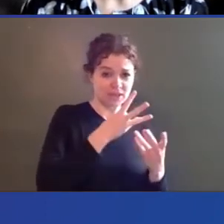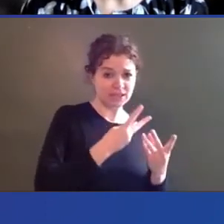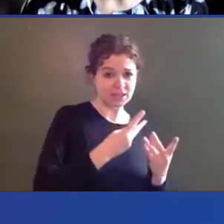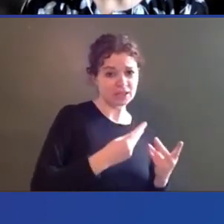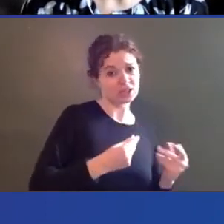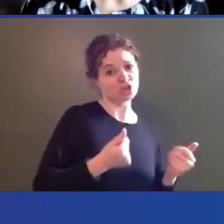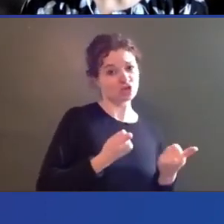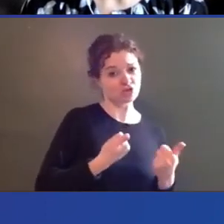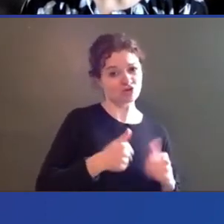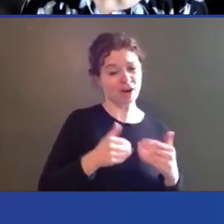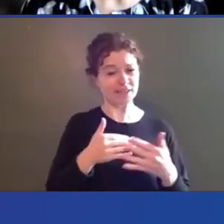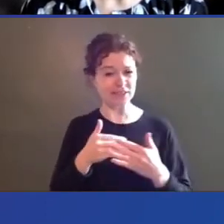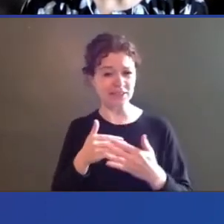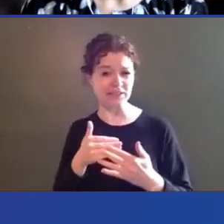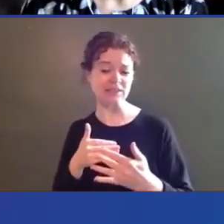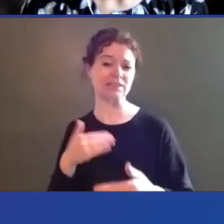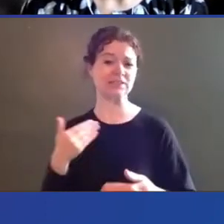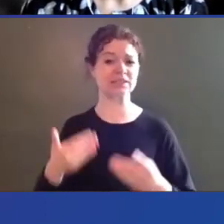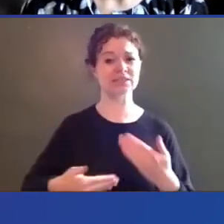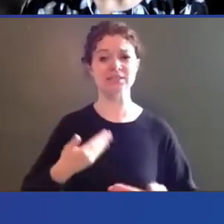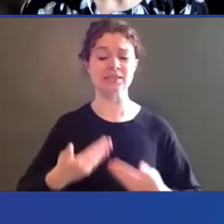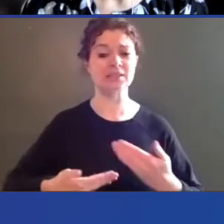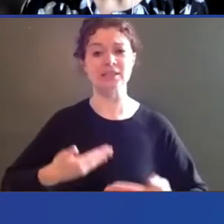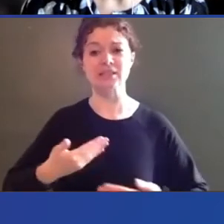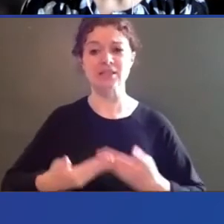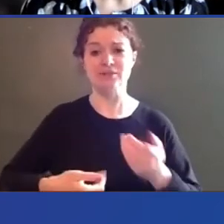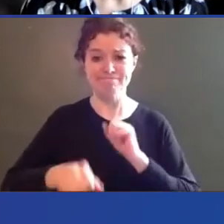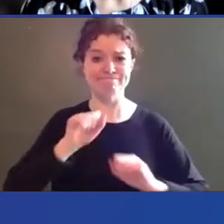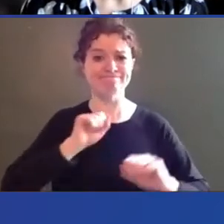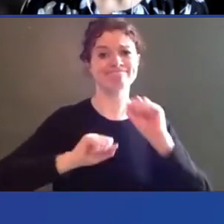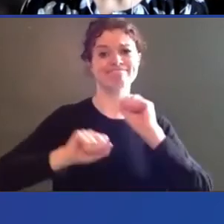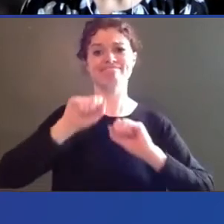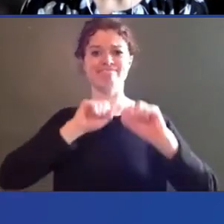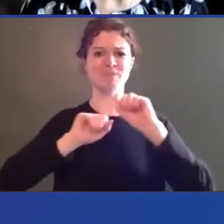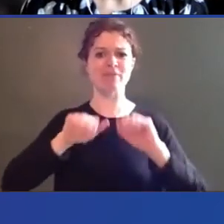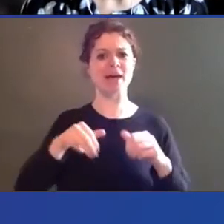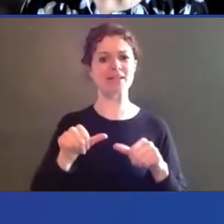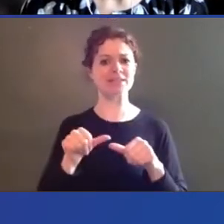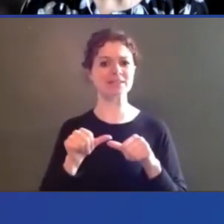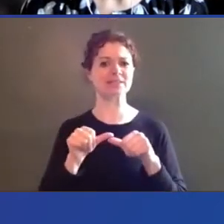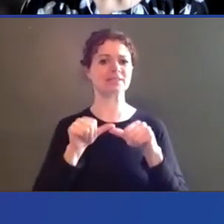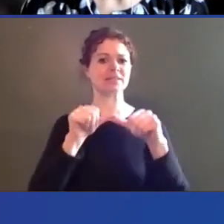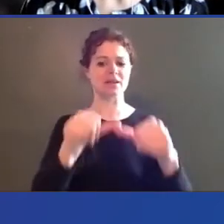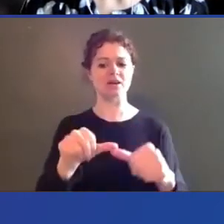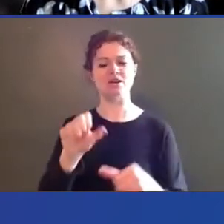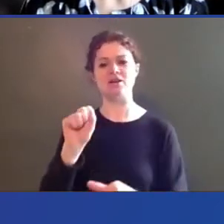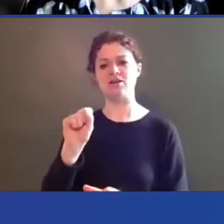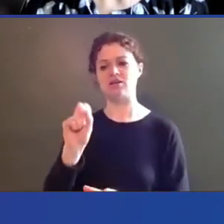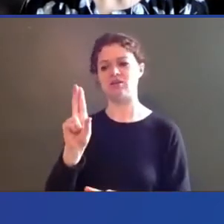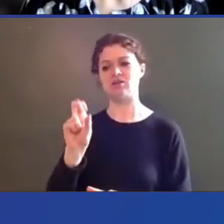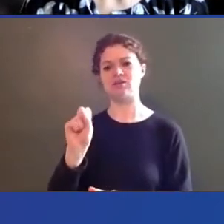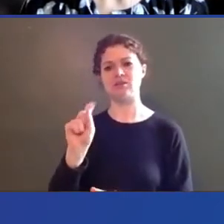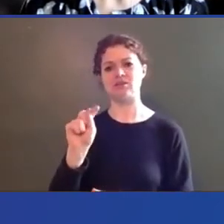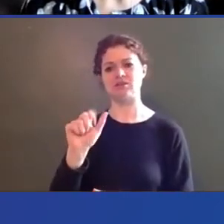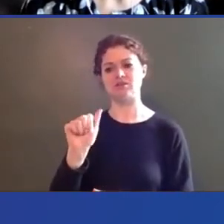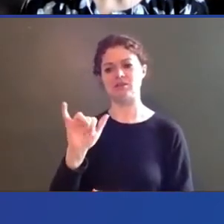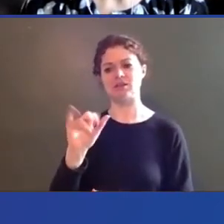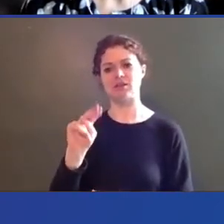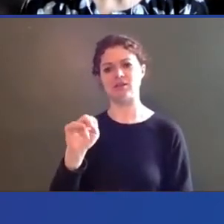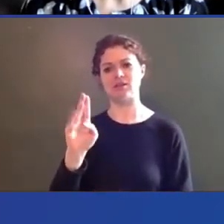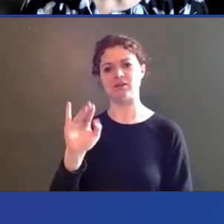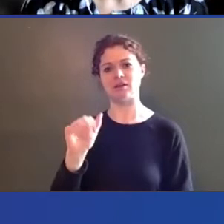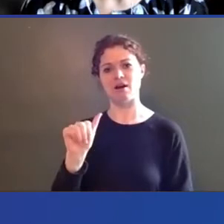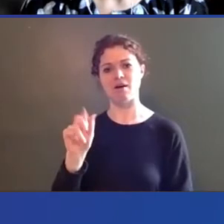every community and organization has to have to sustain their work, to raise that, and